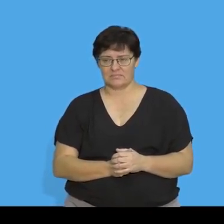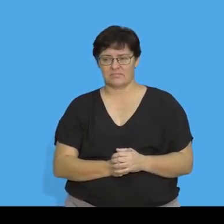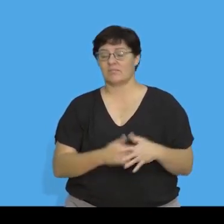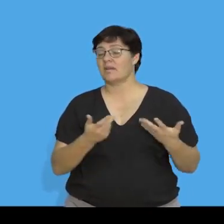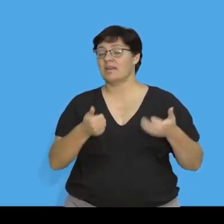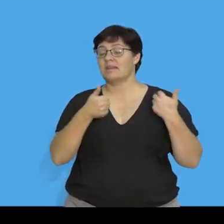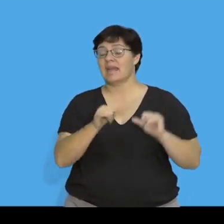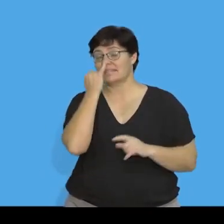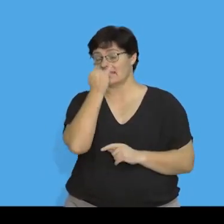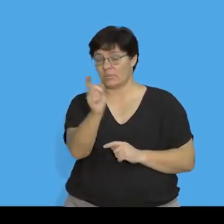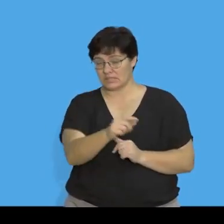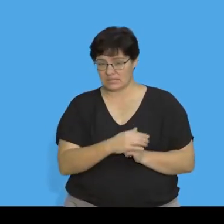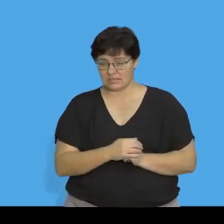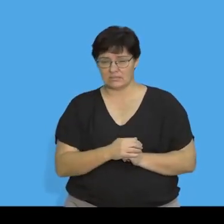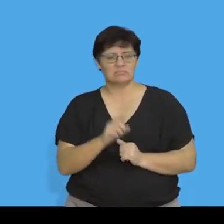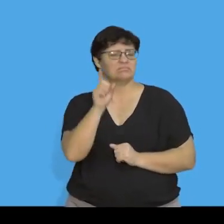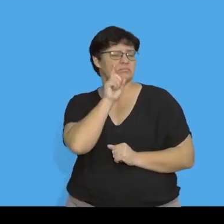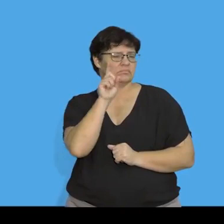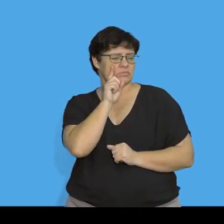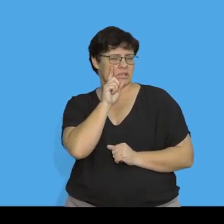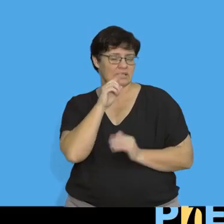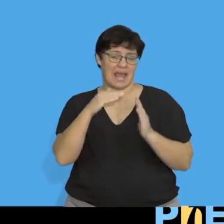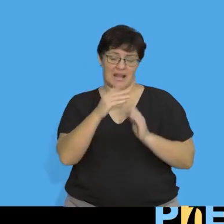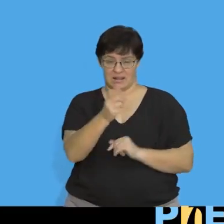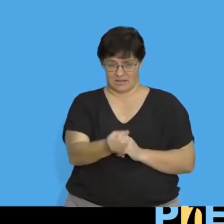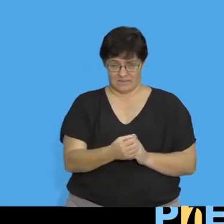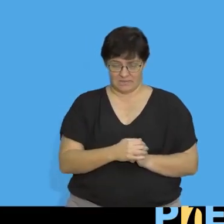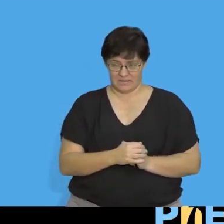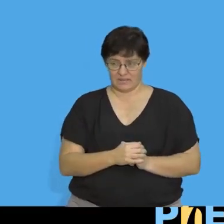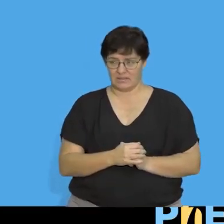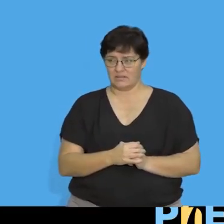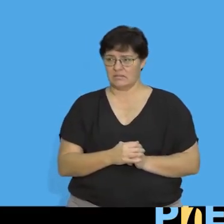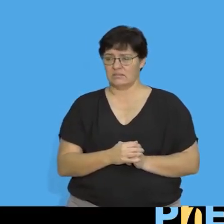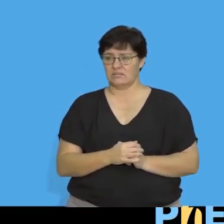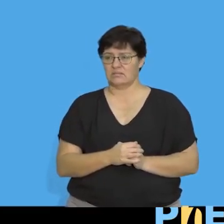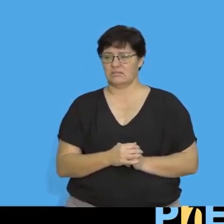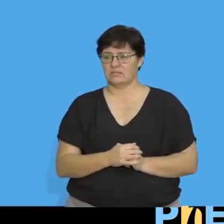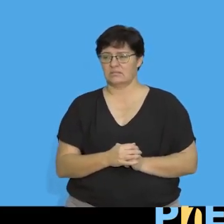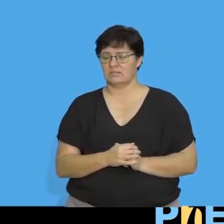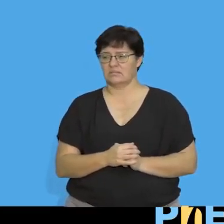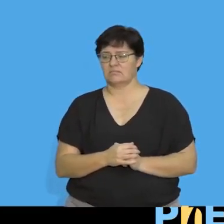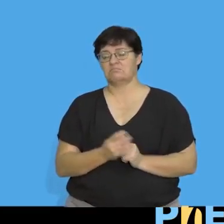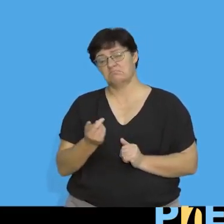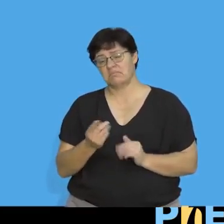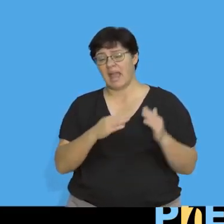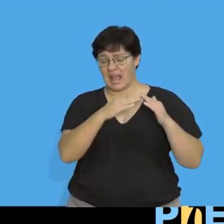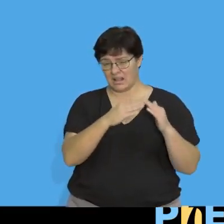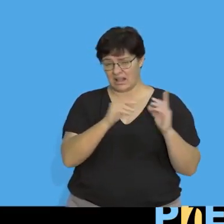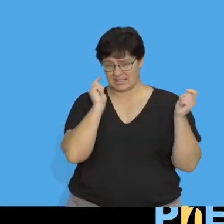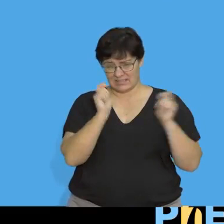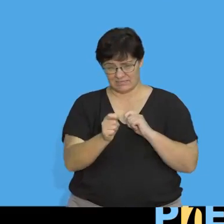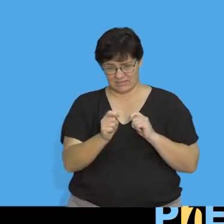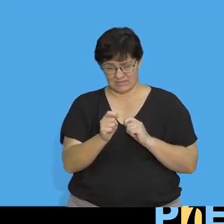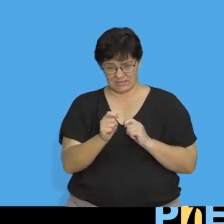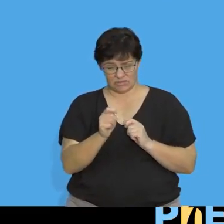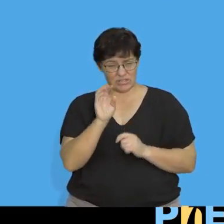to do is just check the angle very quickly. So if we check the angle and say, does the angle make a difference? Now I want to make